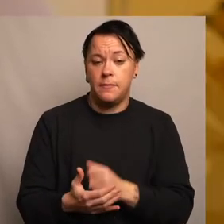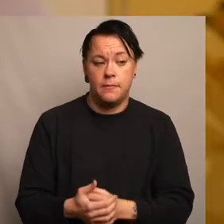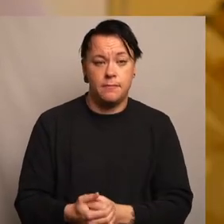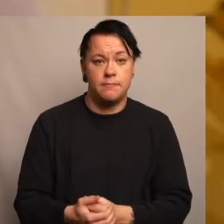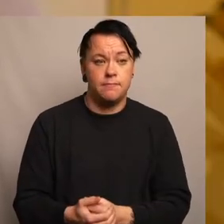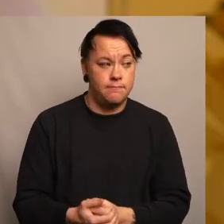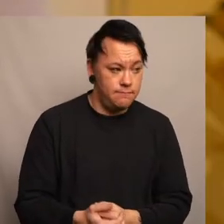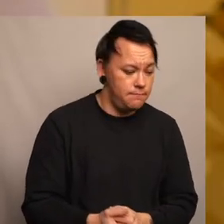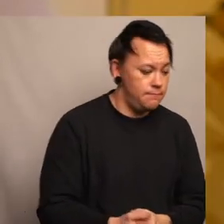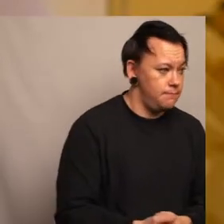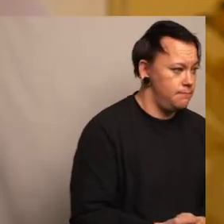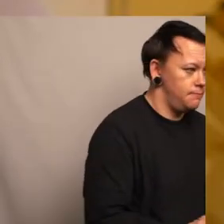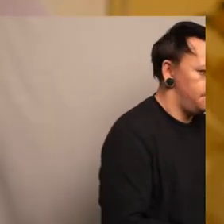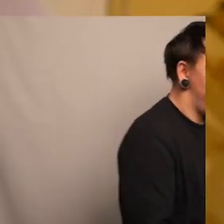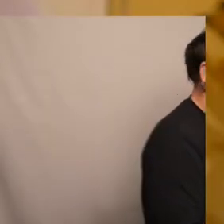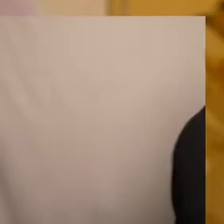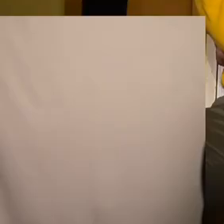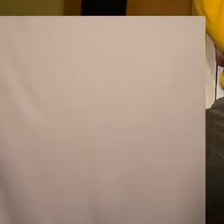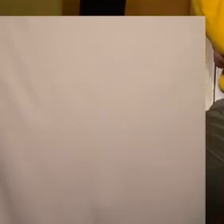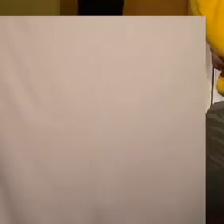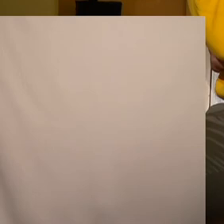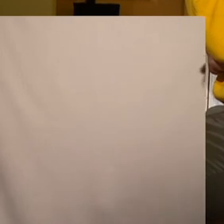How about you, Thomas? Yeah,